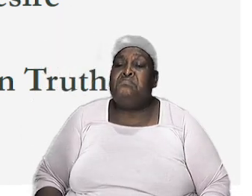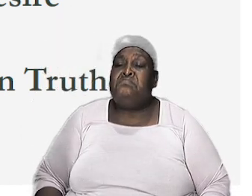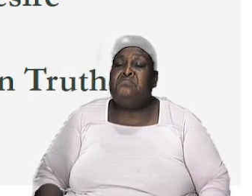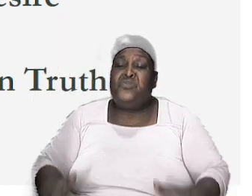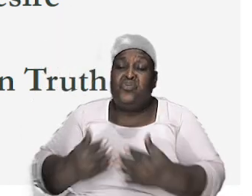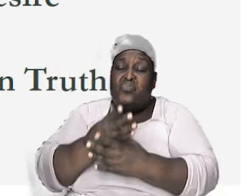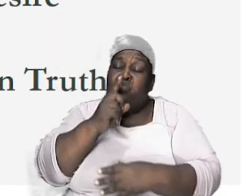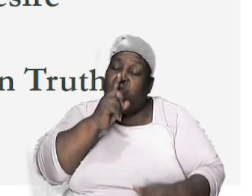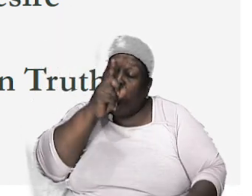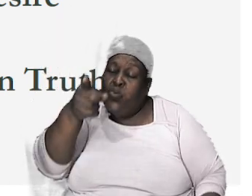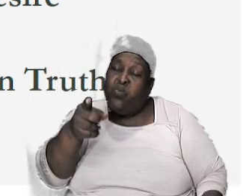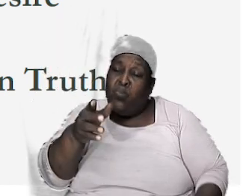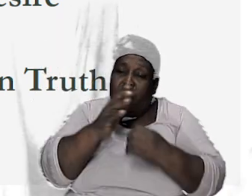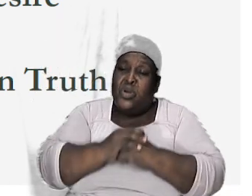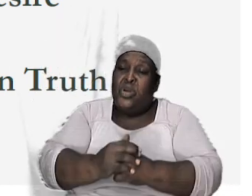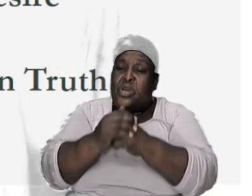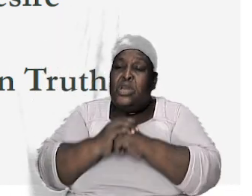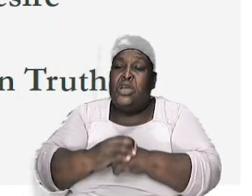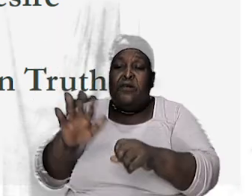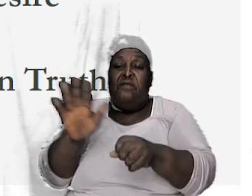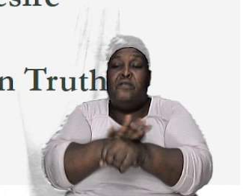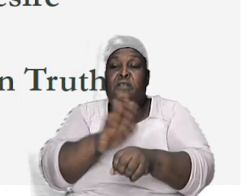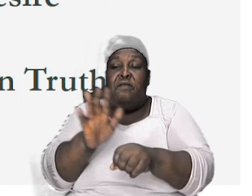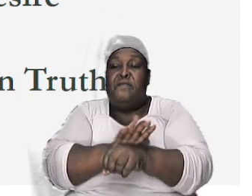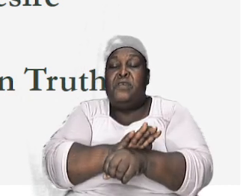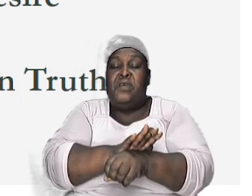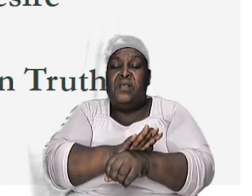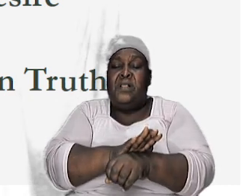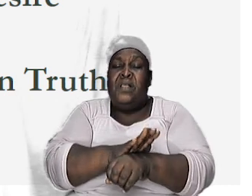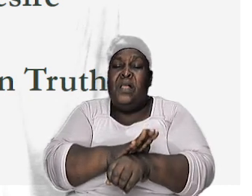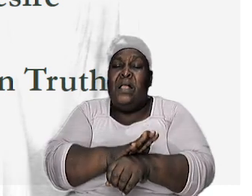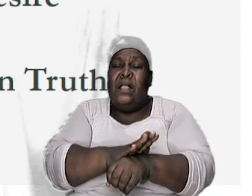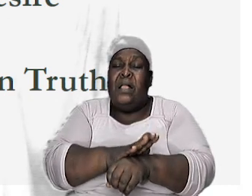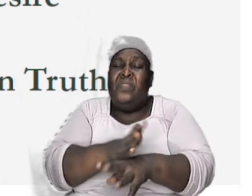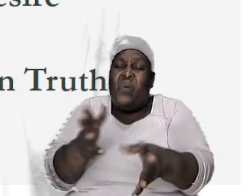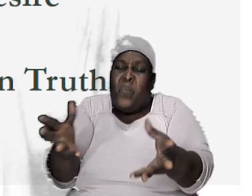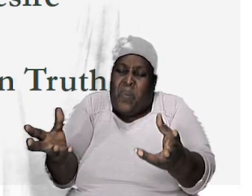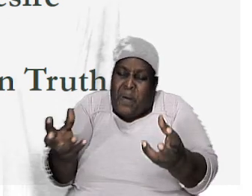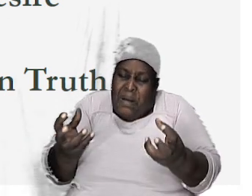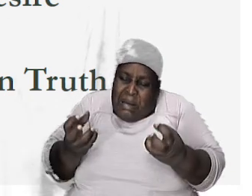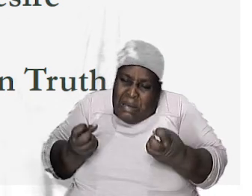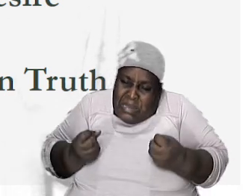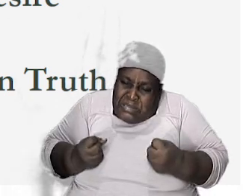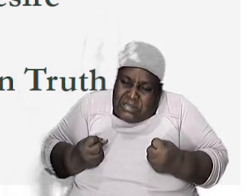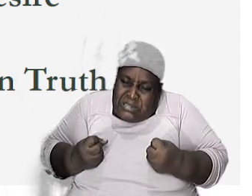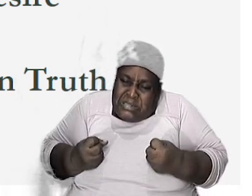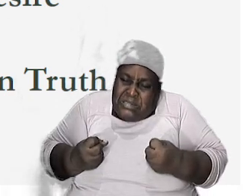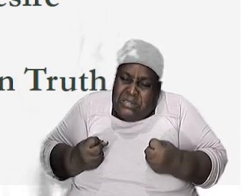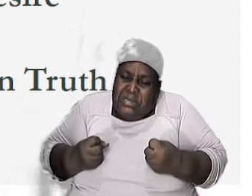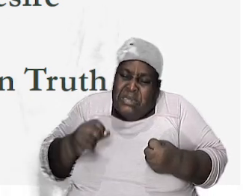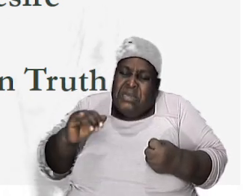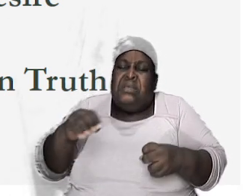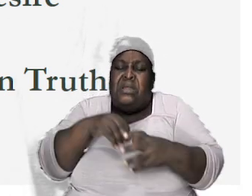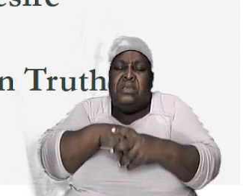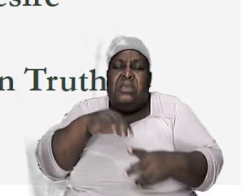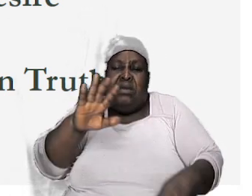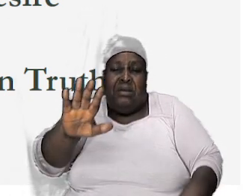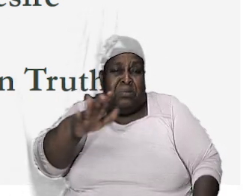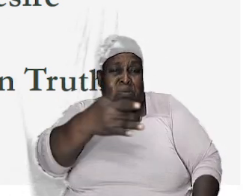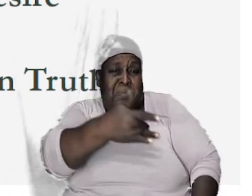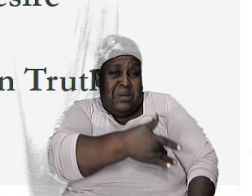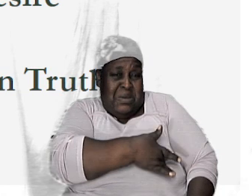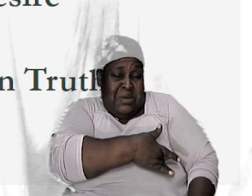True worship to Jesus fulfills the longing desire that's in your heart. Amen. And this is what the